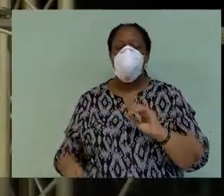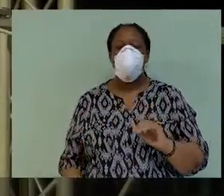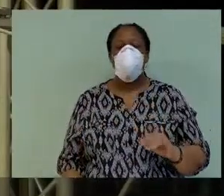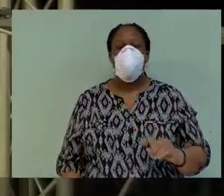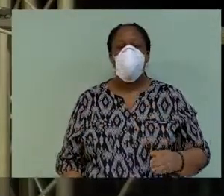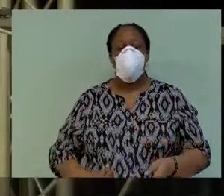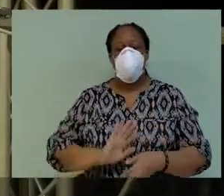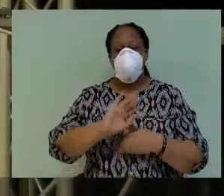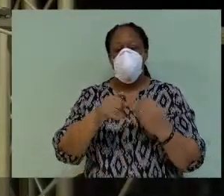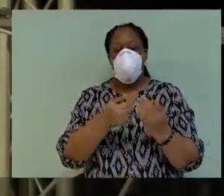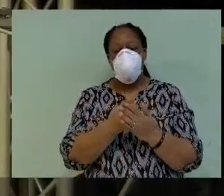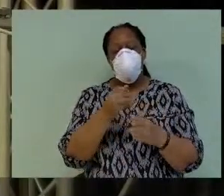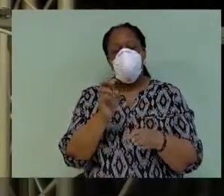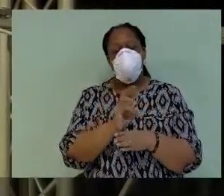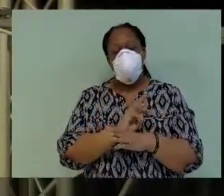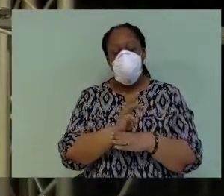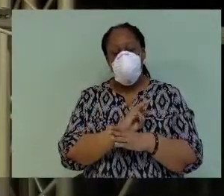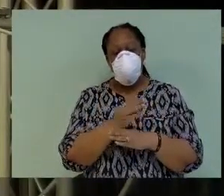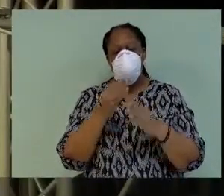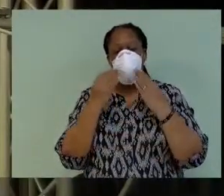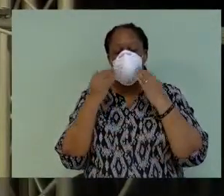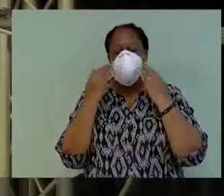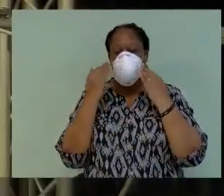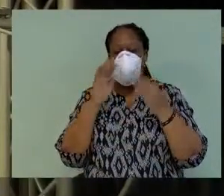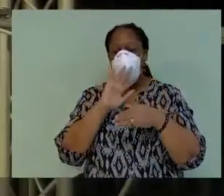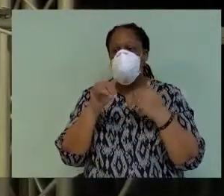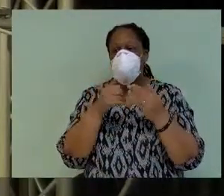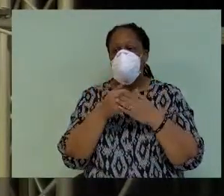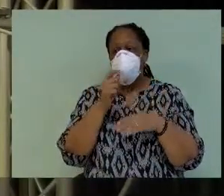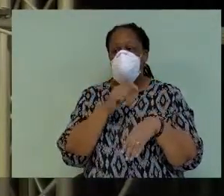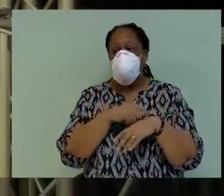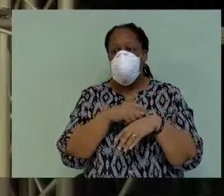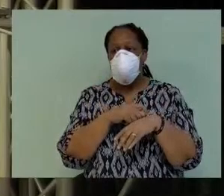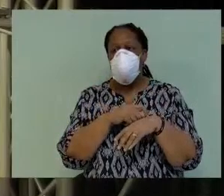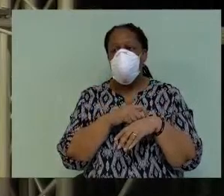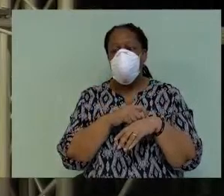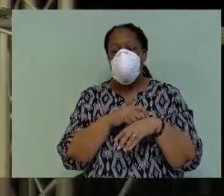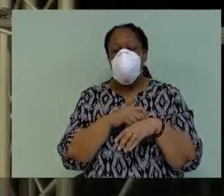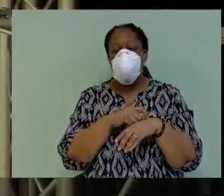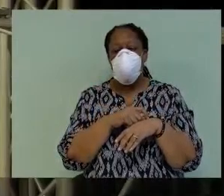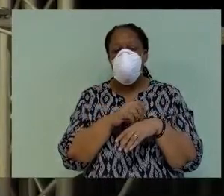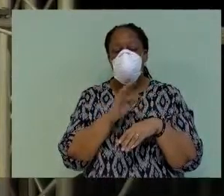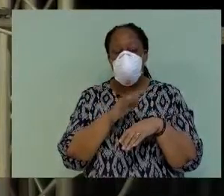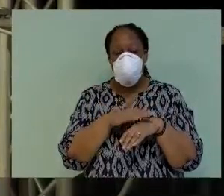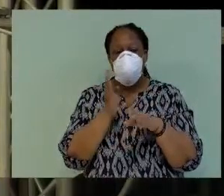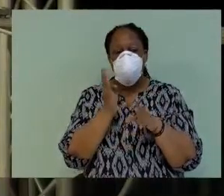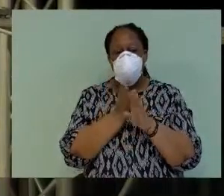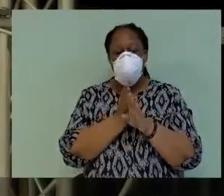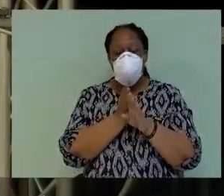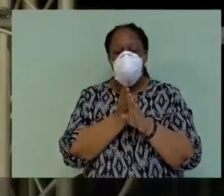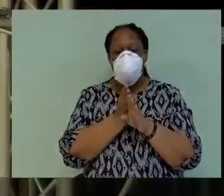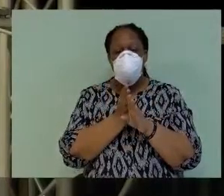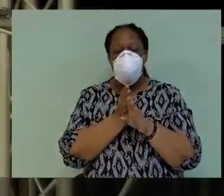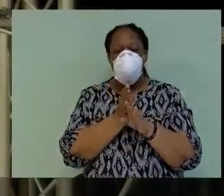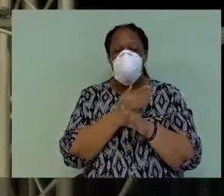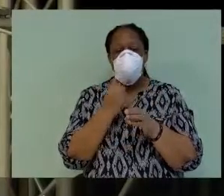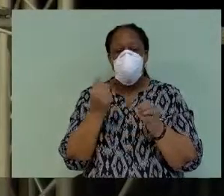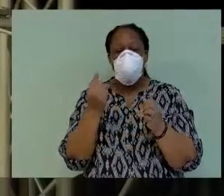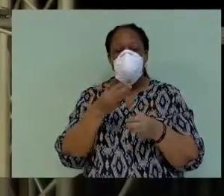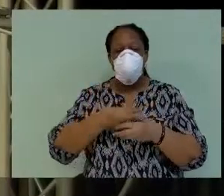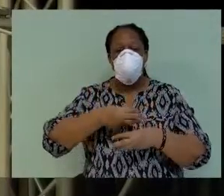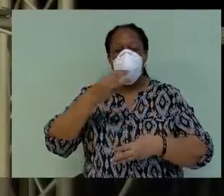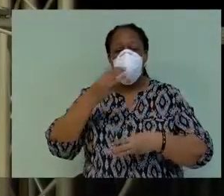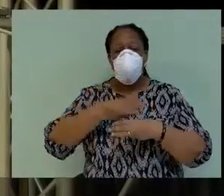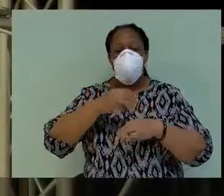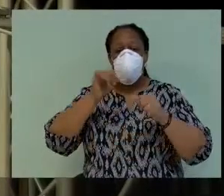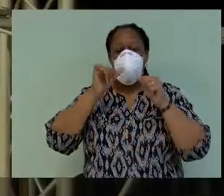persons should wear a mask at all times while on the bus, and the windows